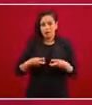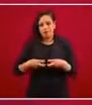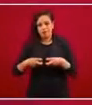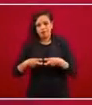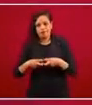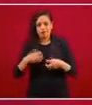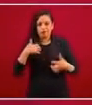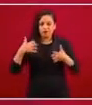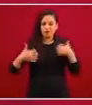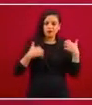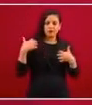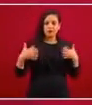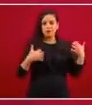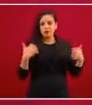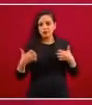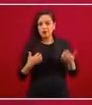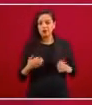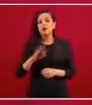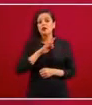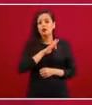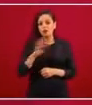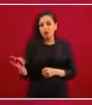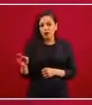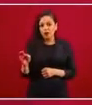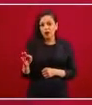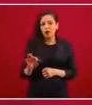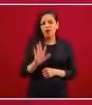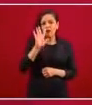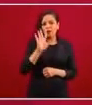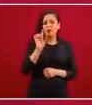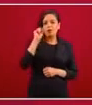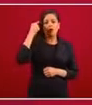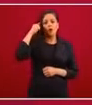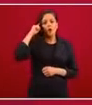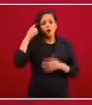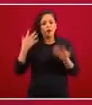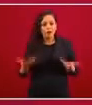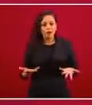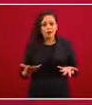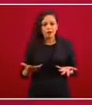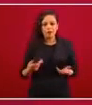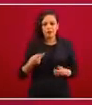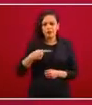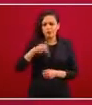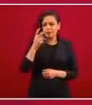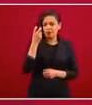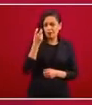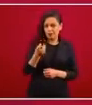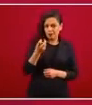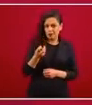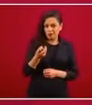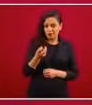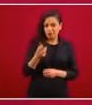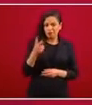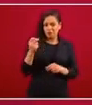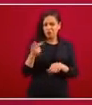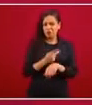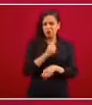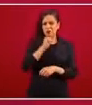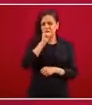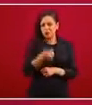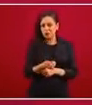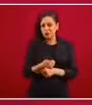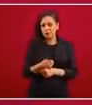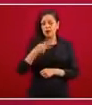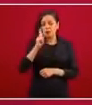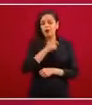feel fear, anxiety, and even to be led towards aggression. So this is perfectly